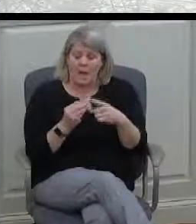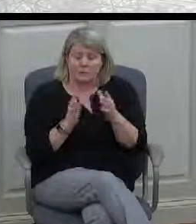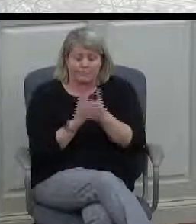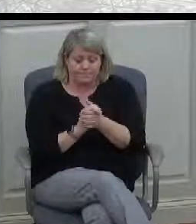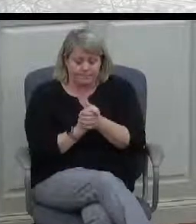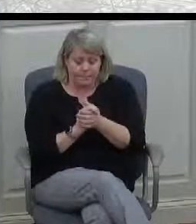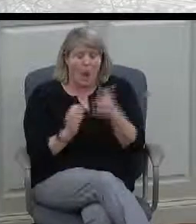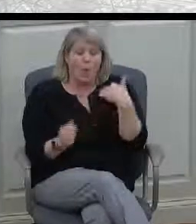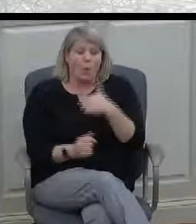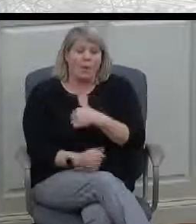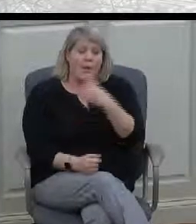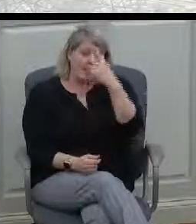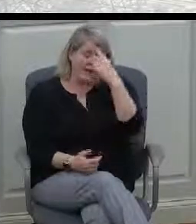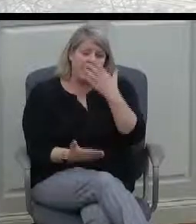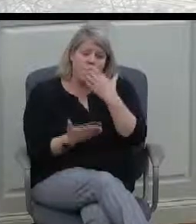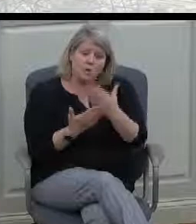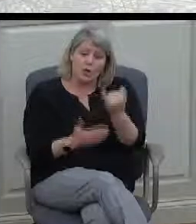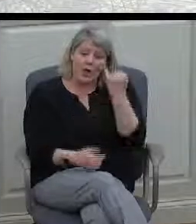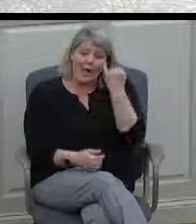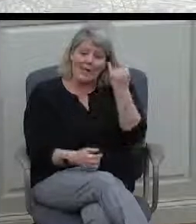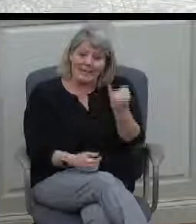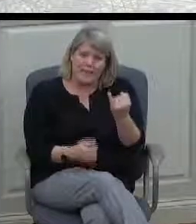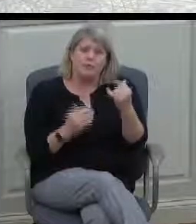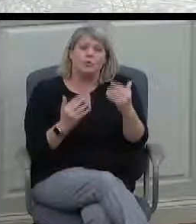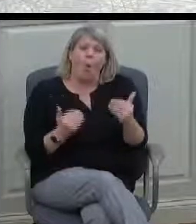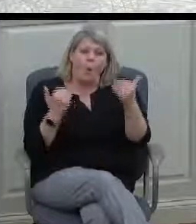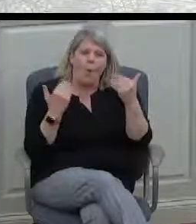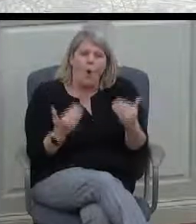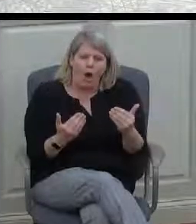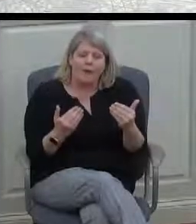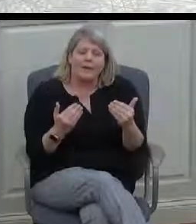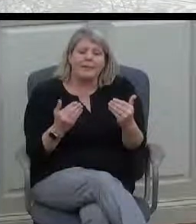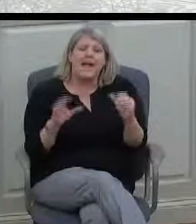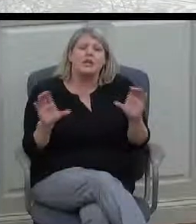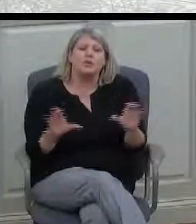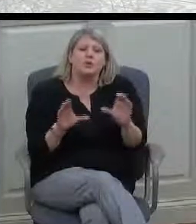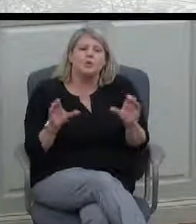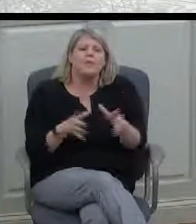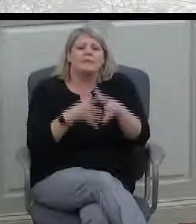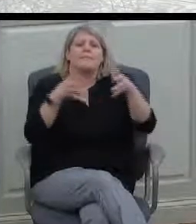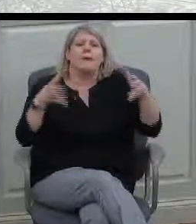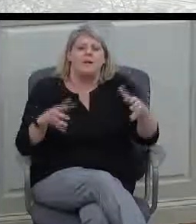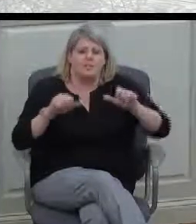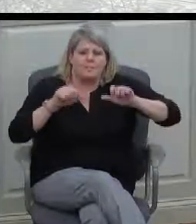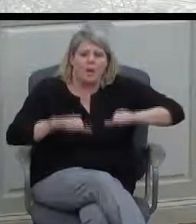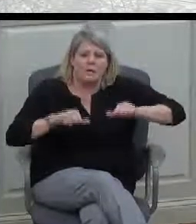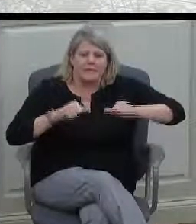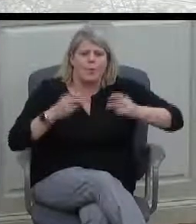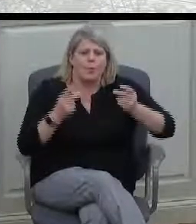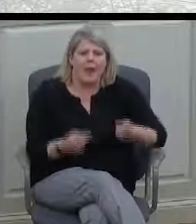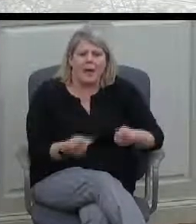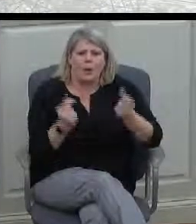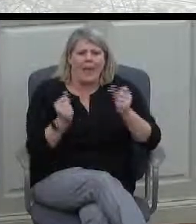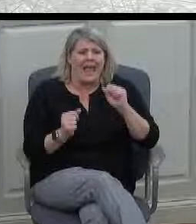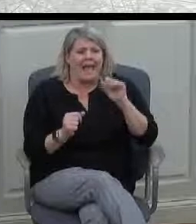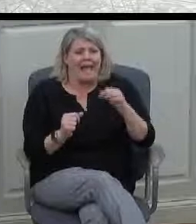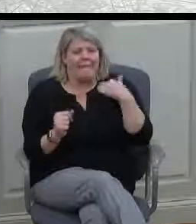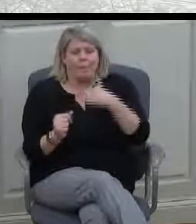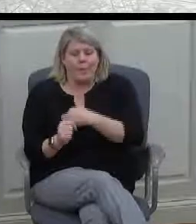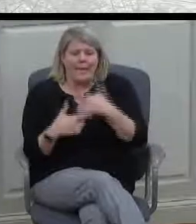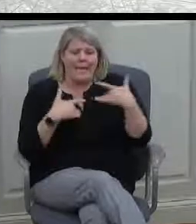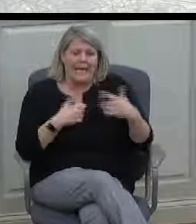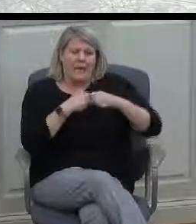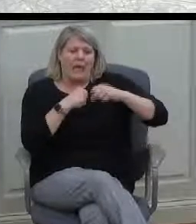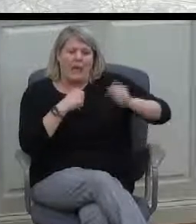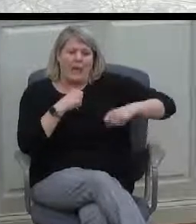we do think it's a good idea to do as much as we can, as quick as we can, because if we drag this out 5, 6, 7